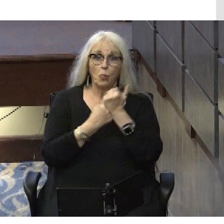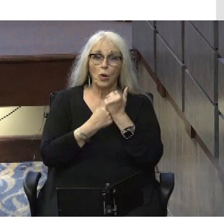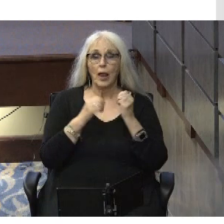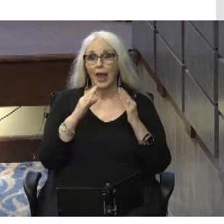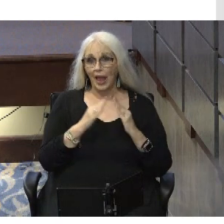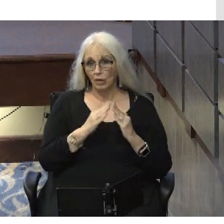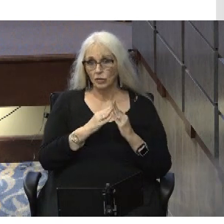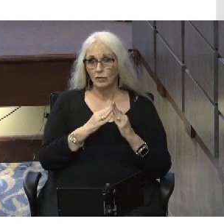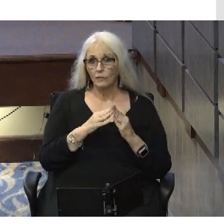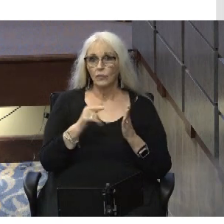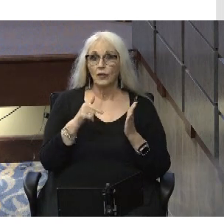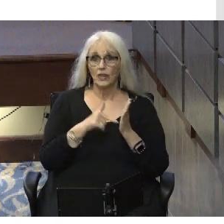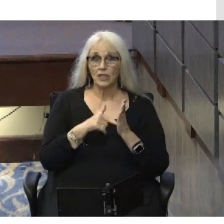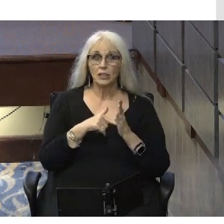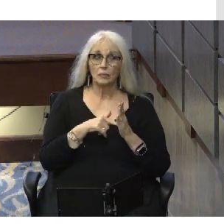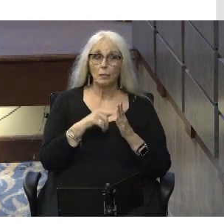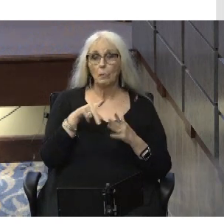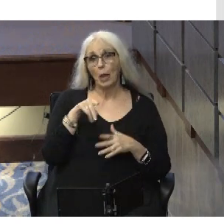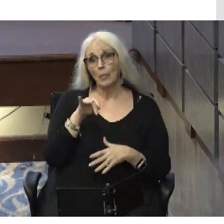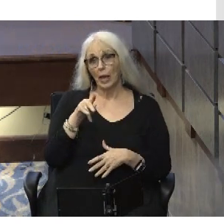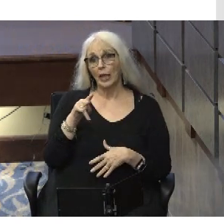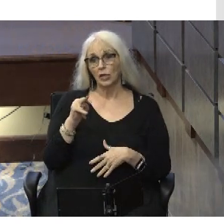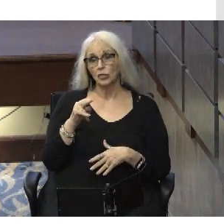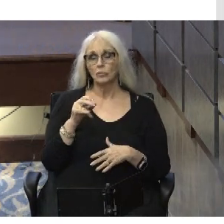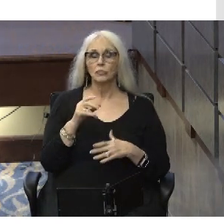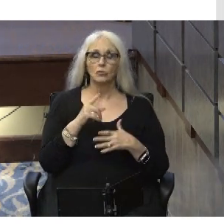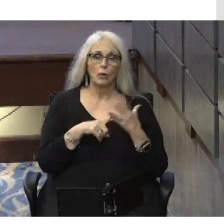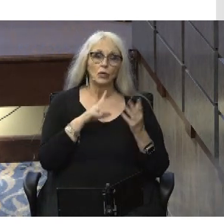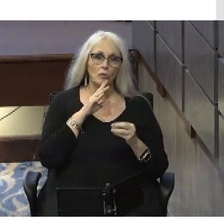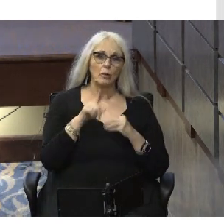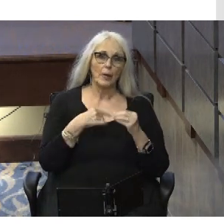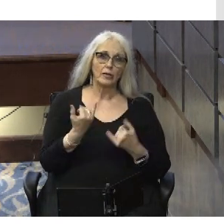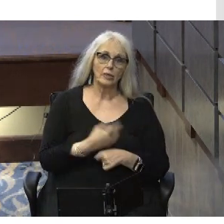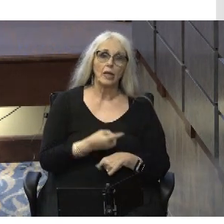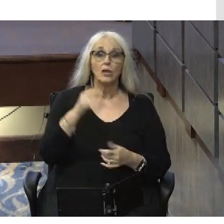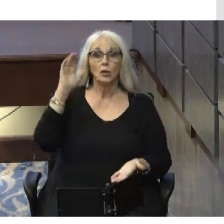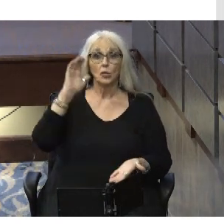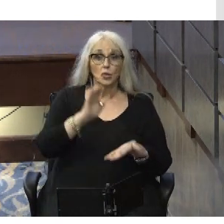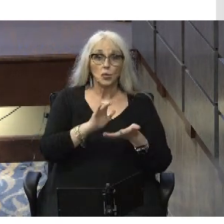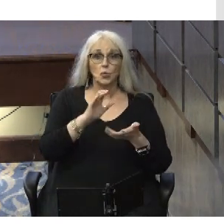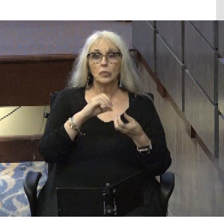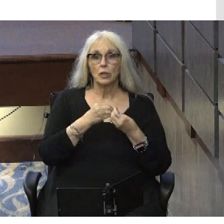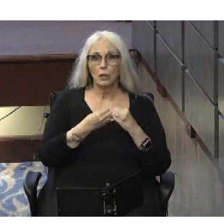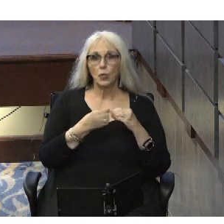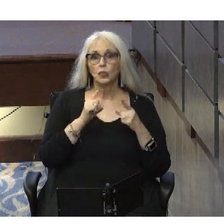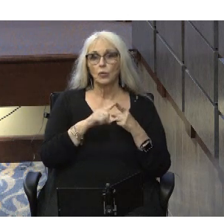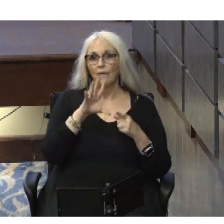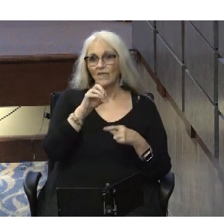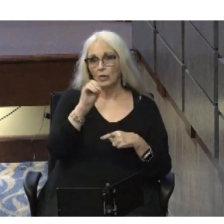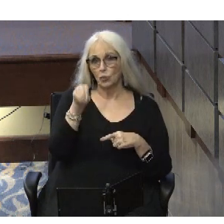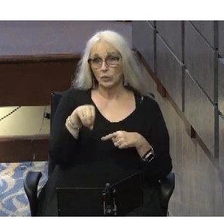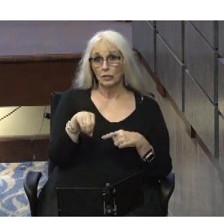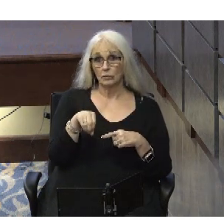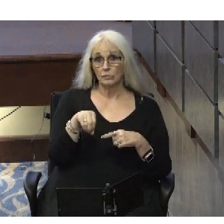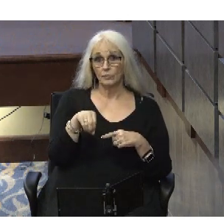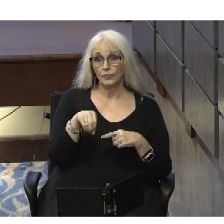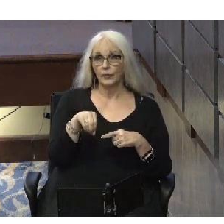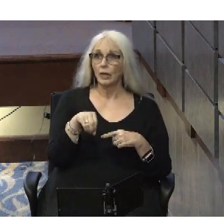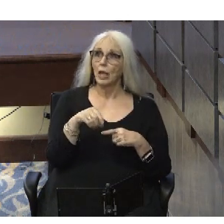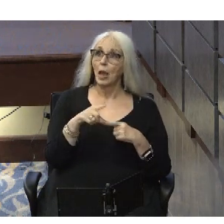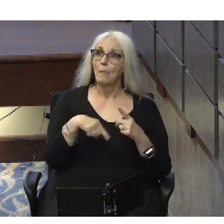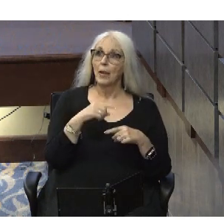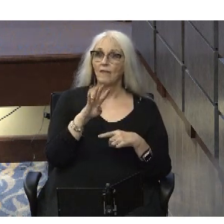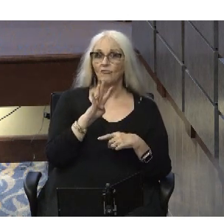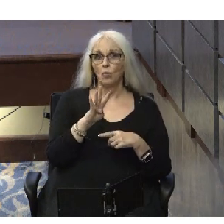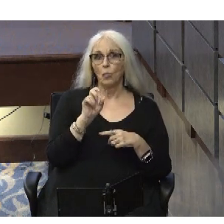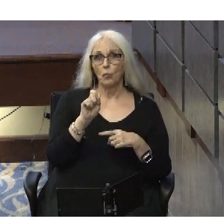this particular population, which is the project we're talking about today, you can reduce that number up to 50% at about $4.1